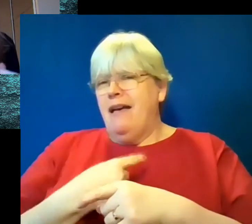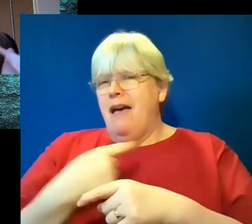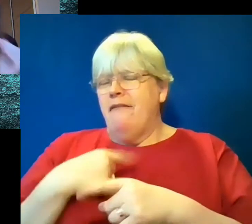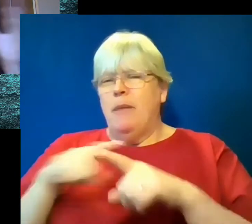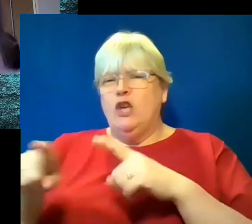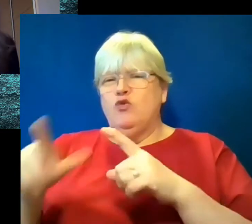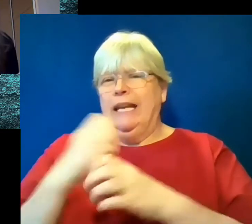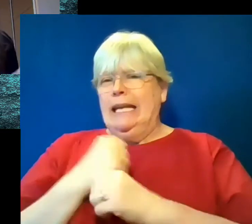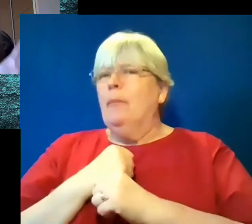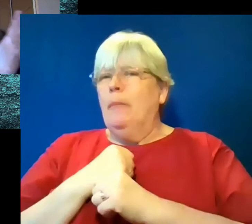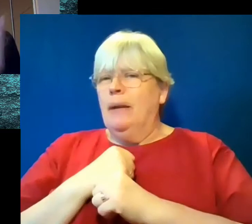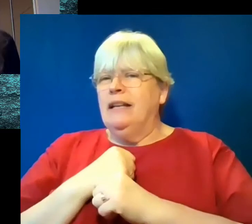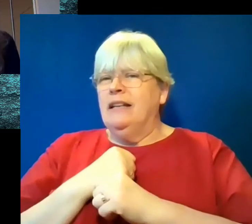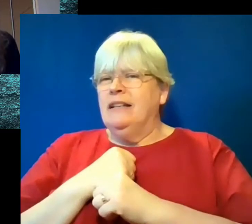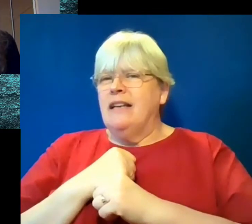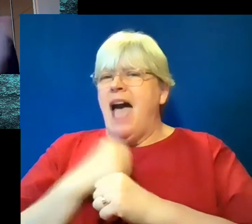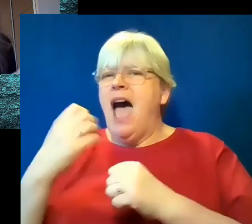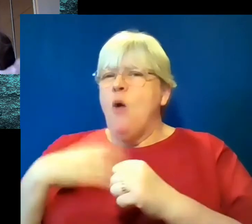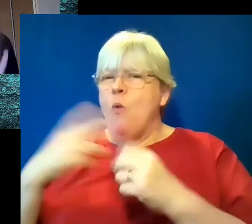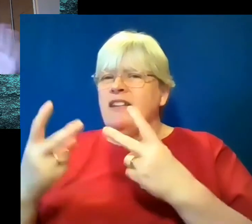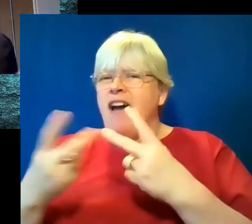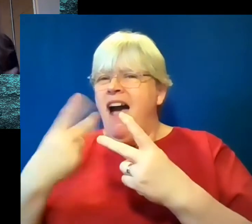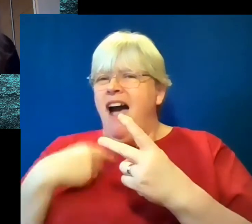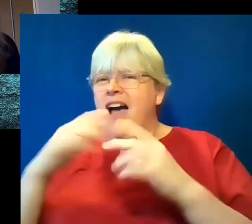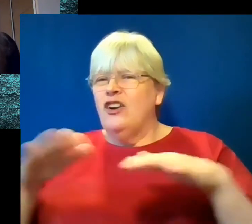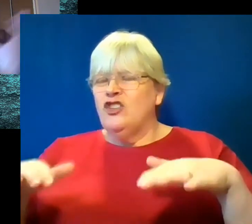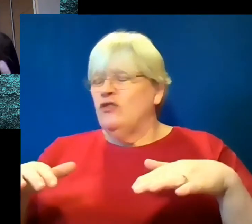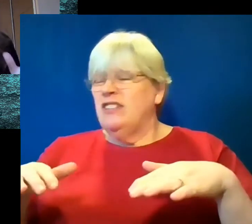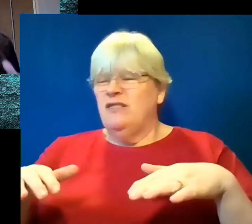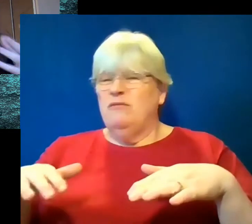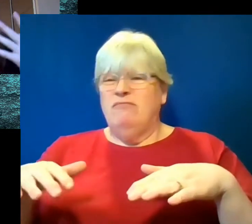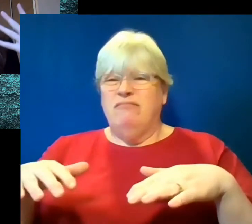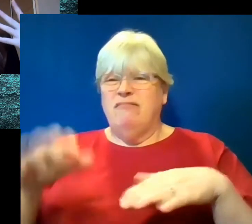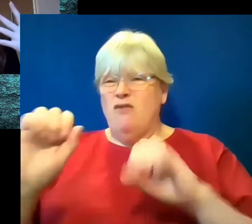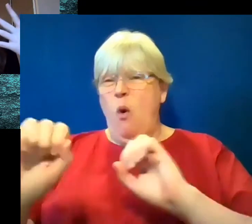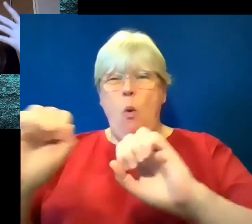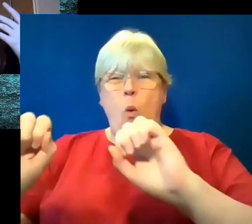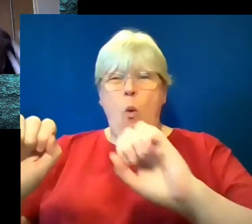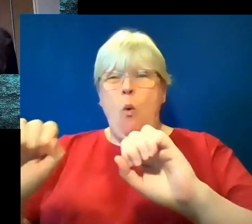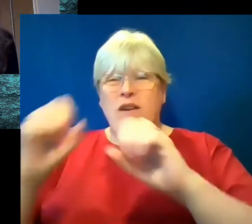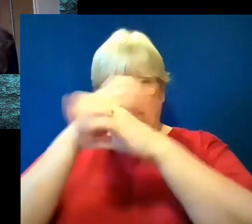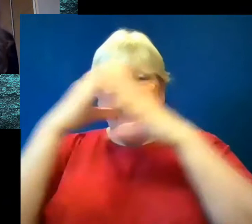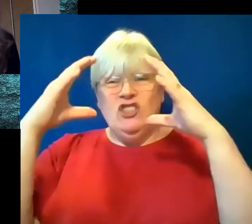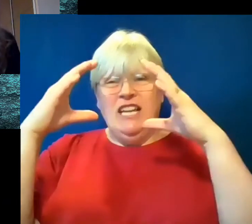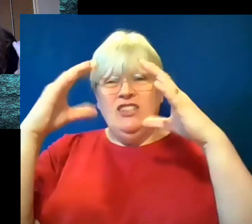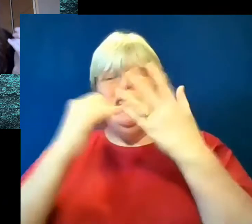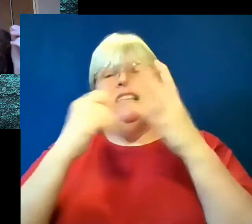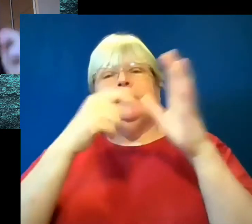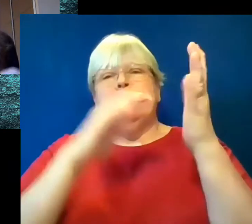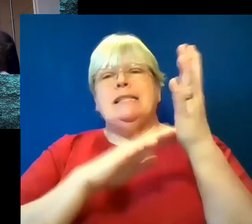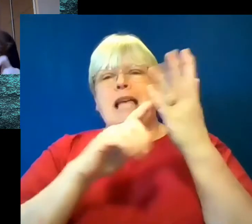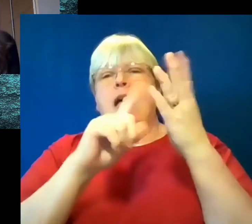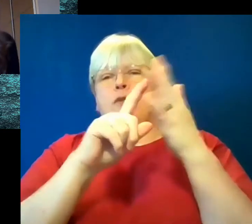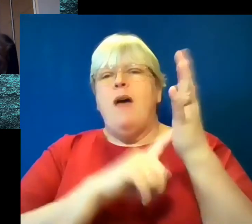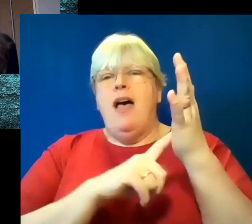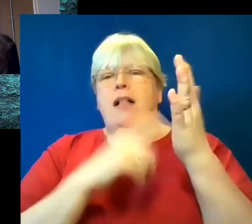secret because I want other children to picture them being whatever they want. So Samuel is a gifted trapeze artist, and he